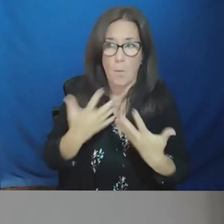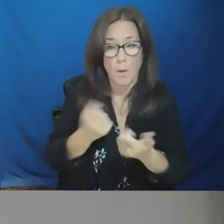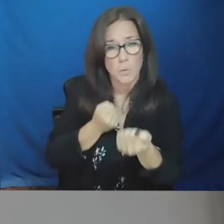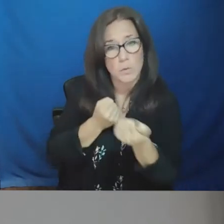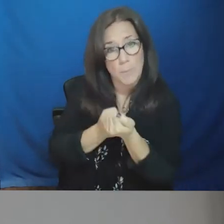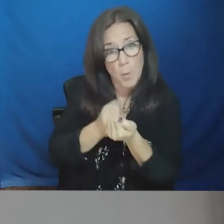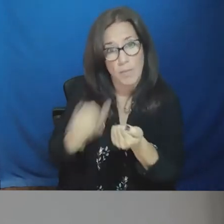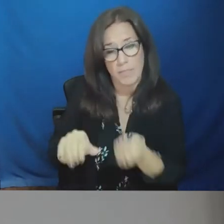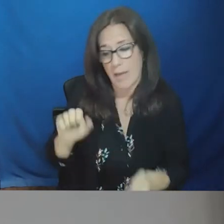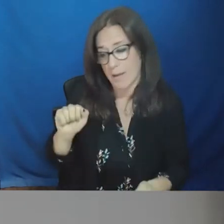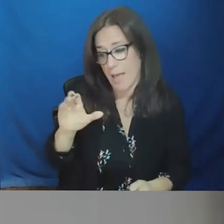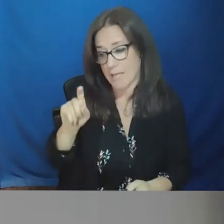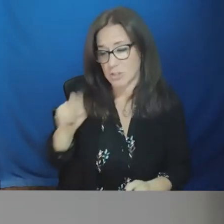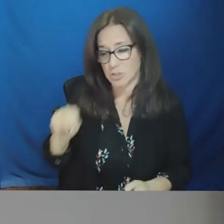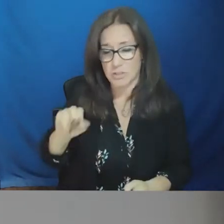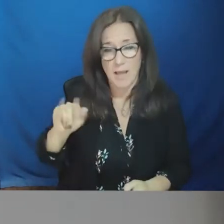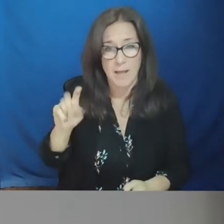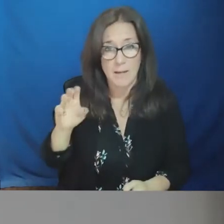So with that, may